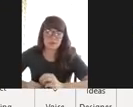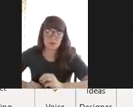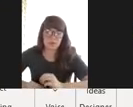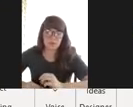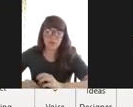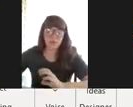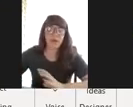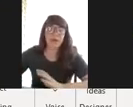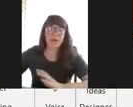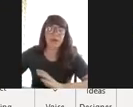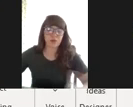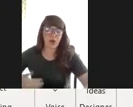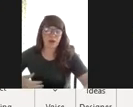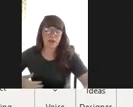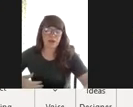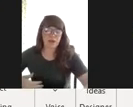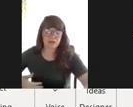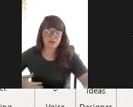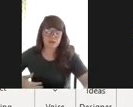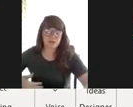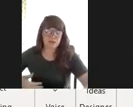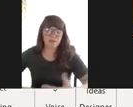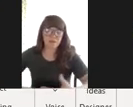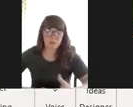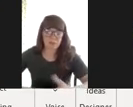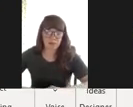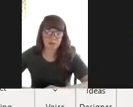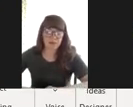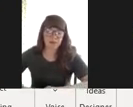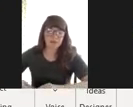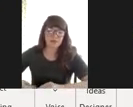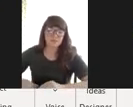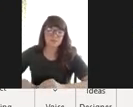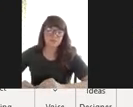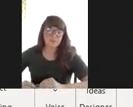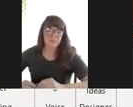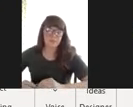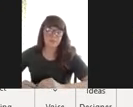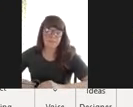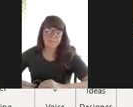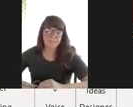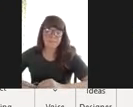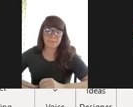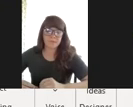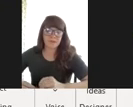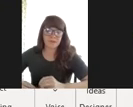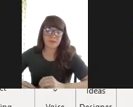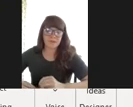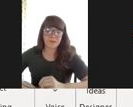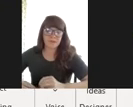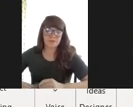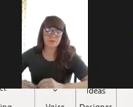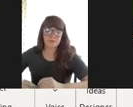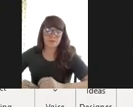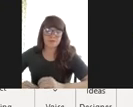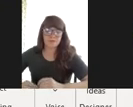Right. It makes you more confident. For your audience. Comfortable with what you're doing. Right. And so that's one of the drawbacks, that if we just focus